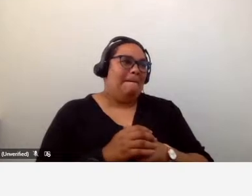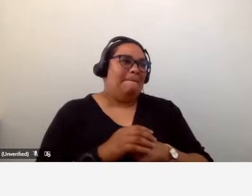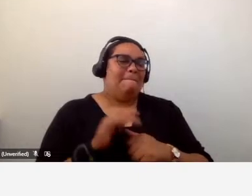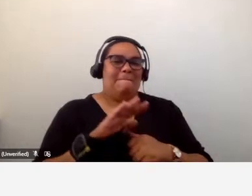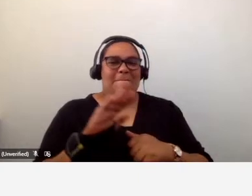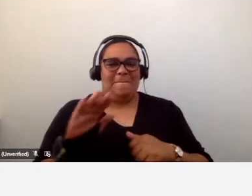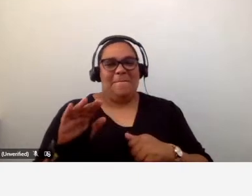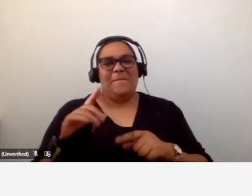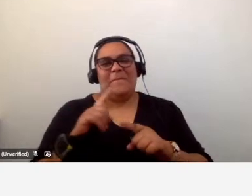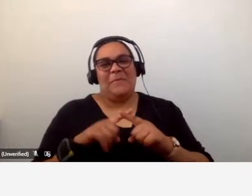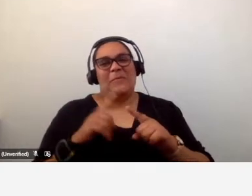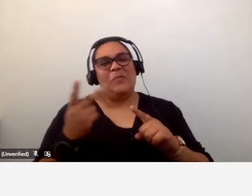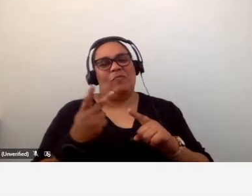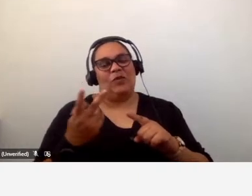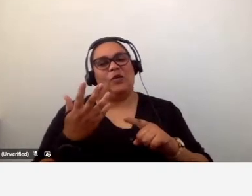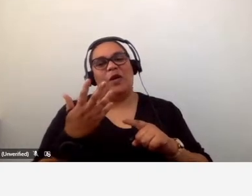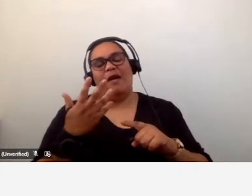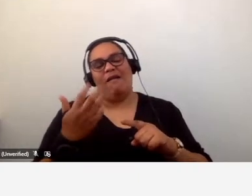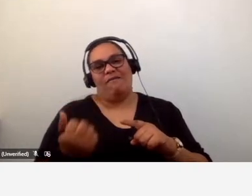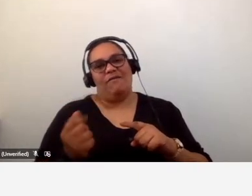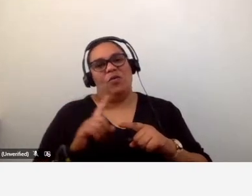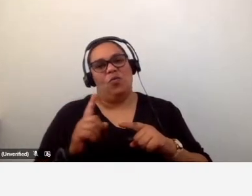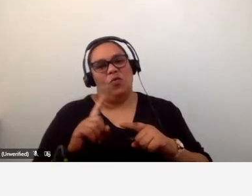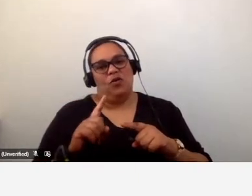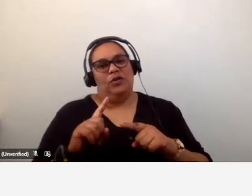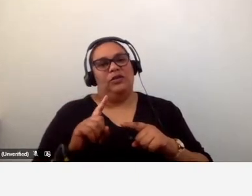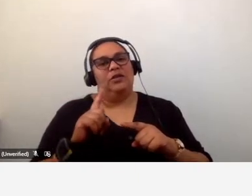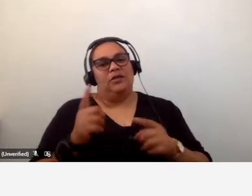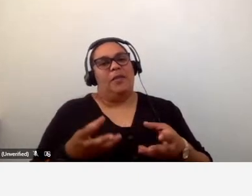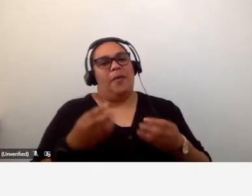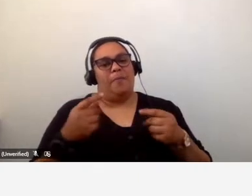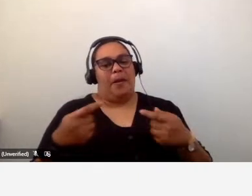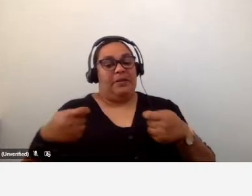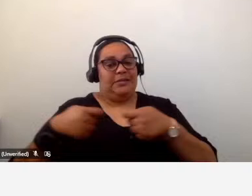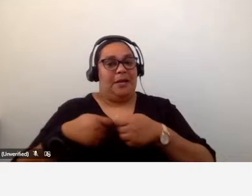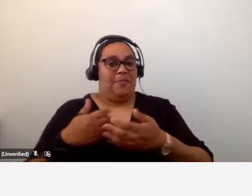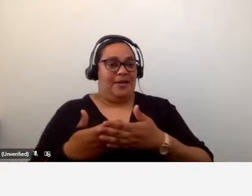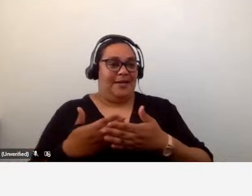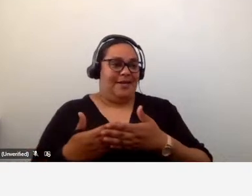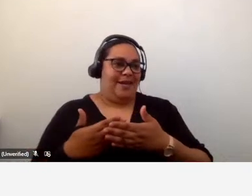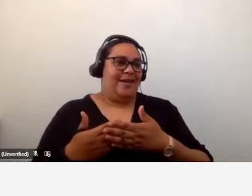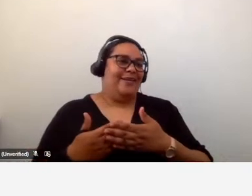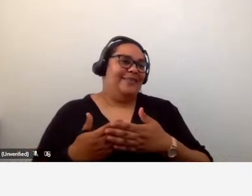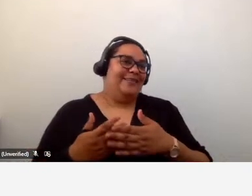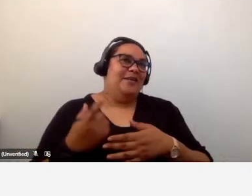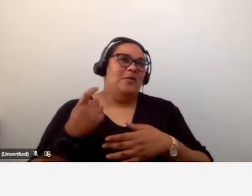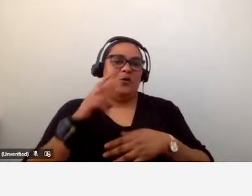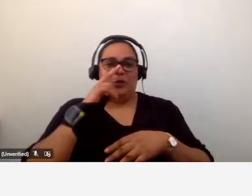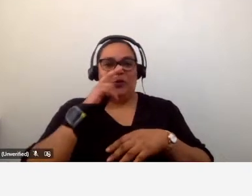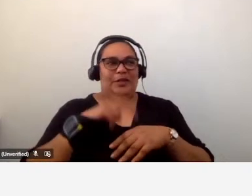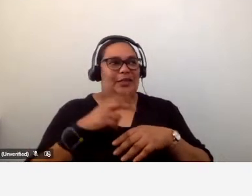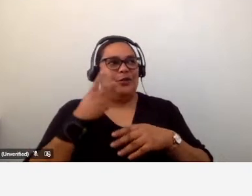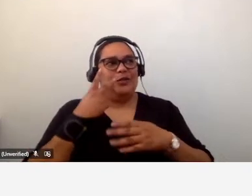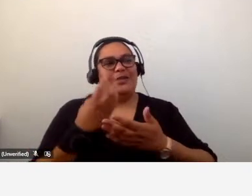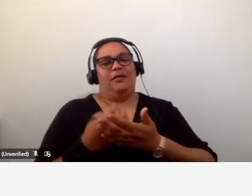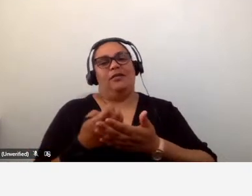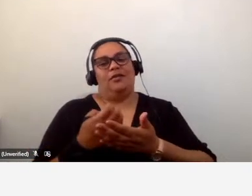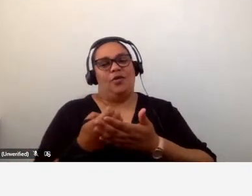them to also get a stipend. One also need to look at the